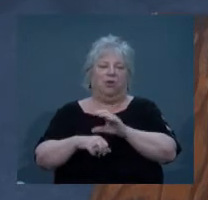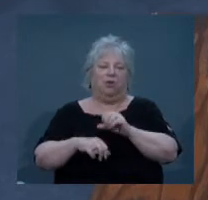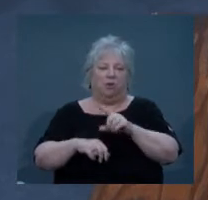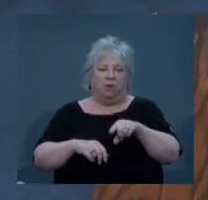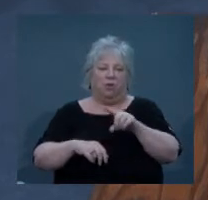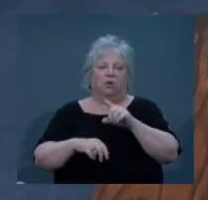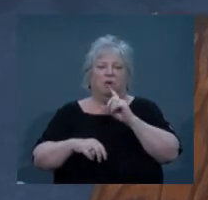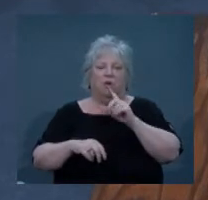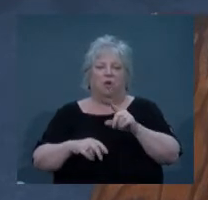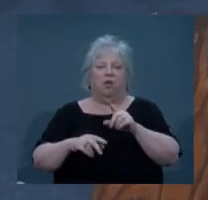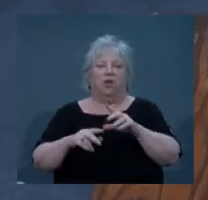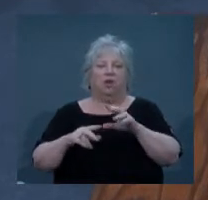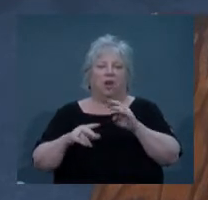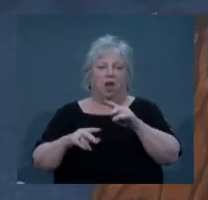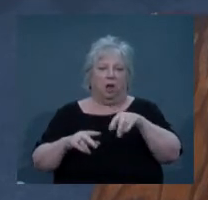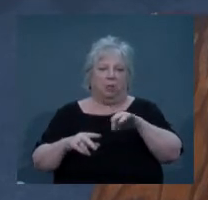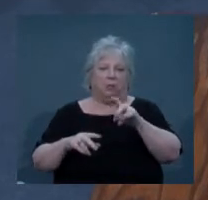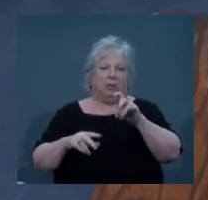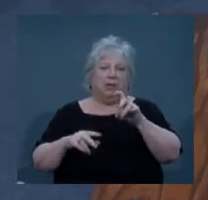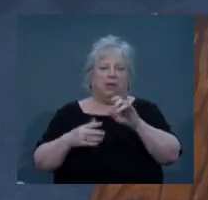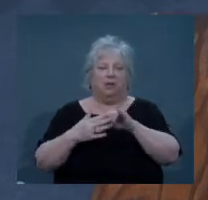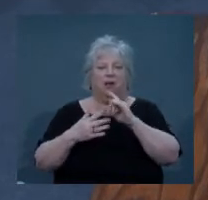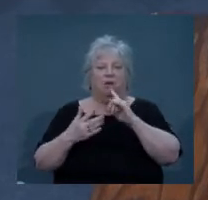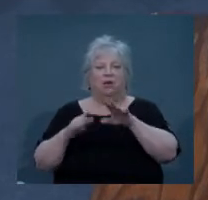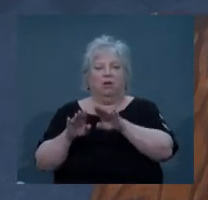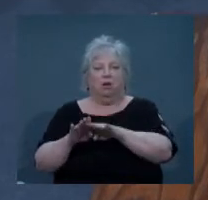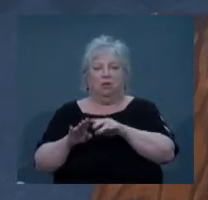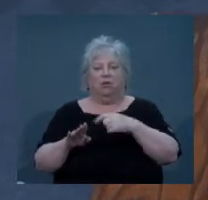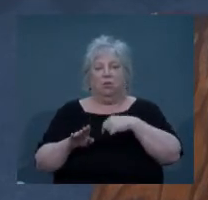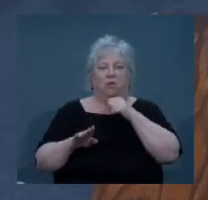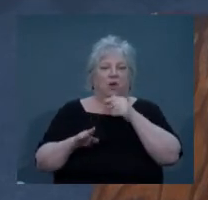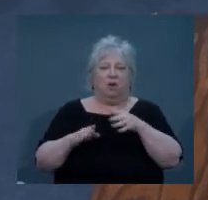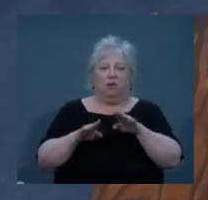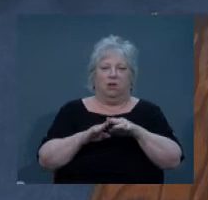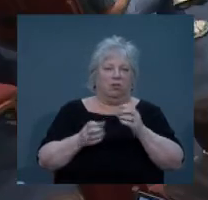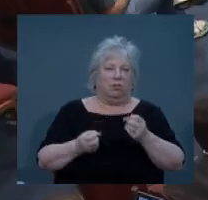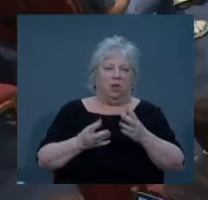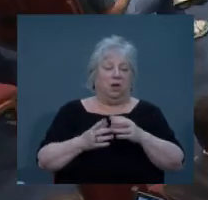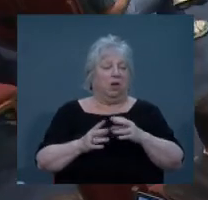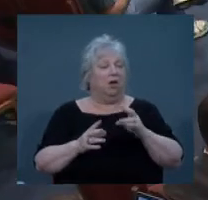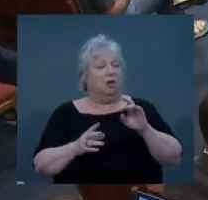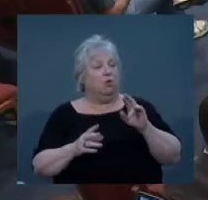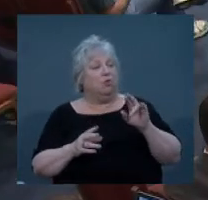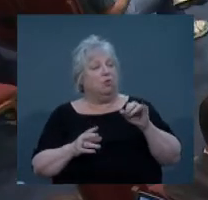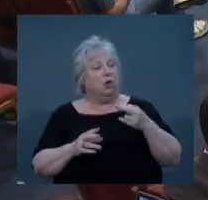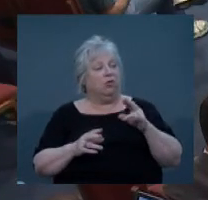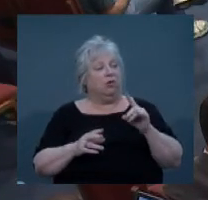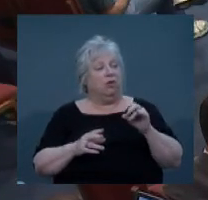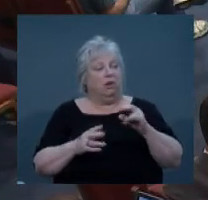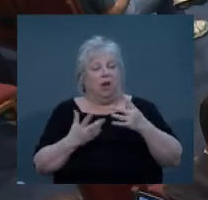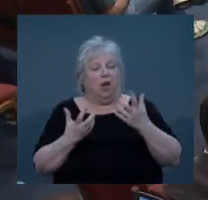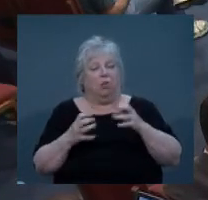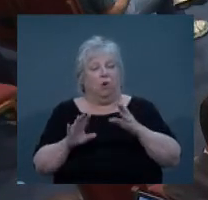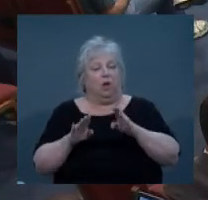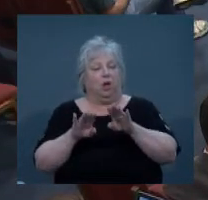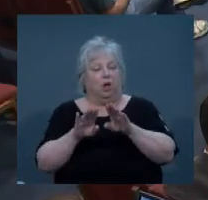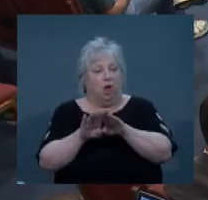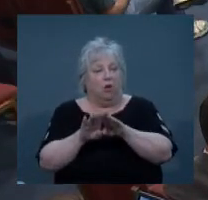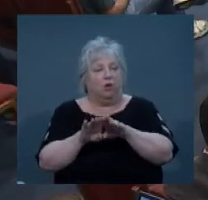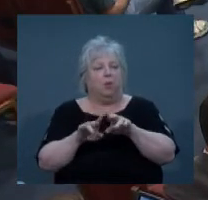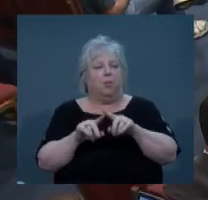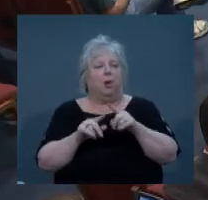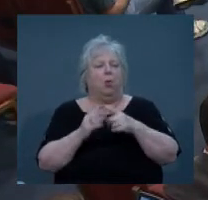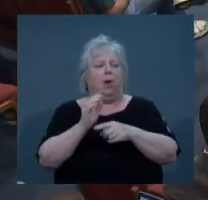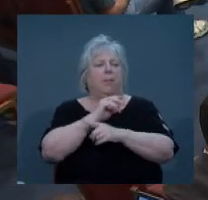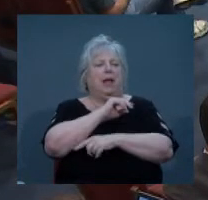are the ones that have gotten closed, but we hadn't closed very many. Well, I don't want them closed, but Yeah, I think what penalties do we have in place that if they